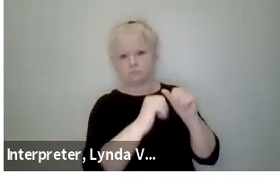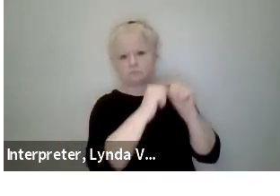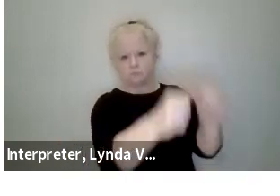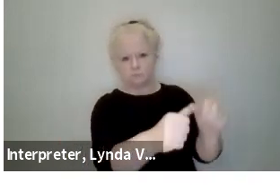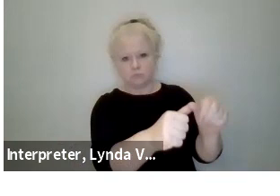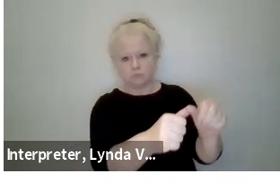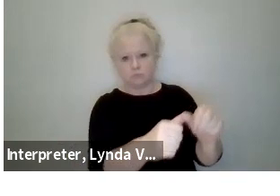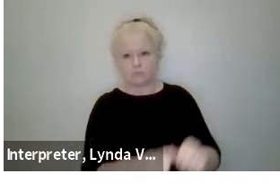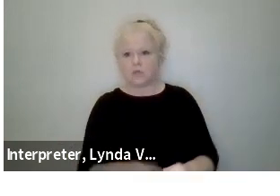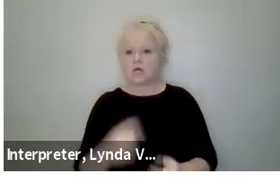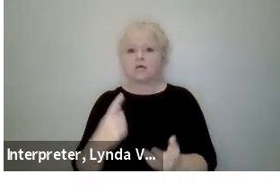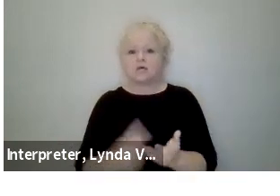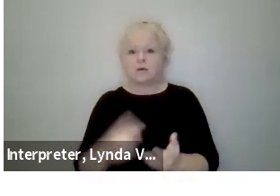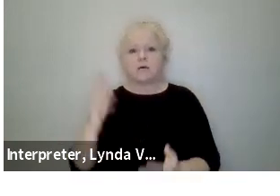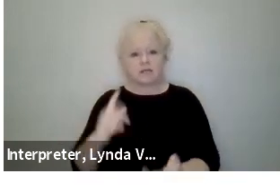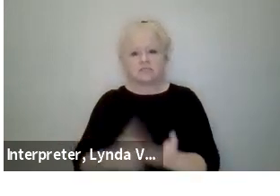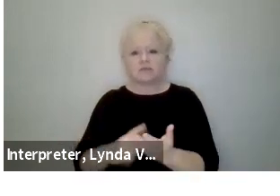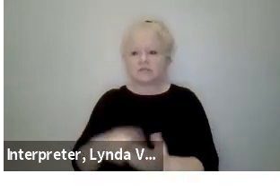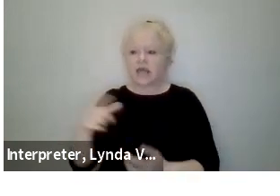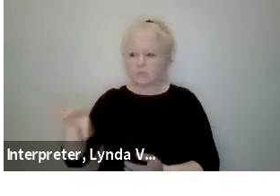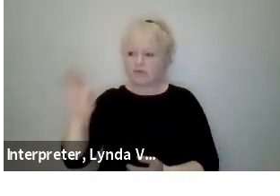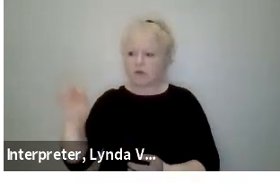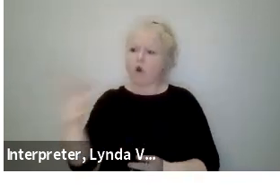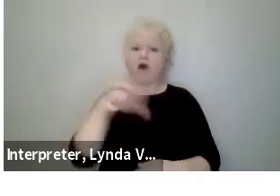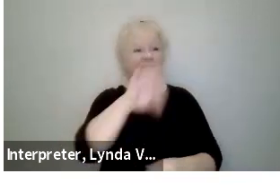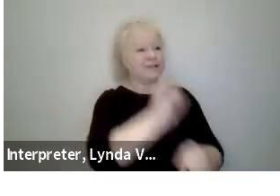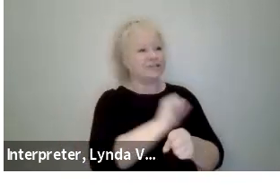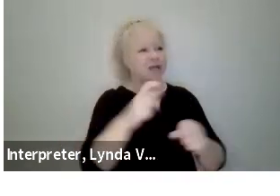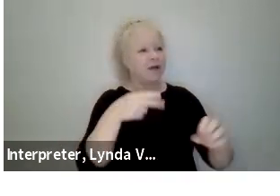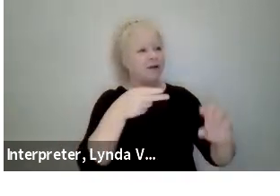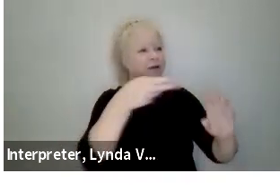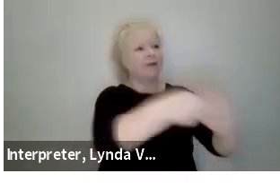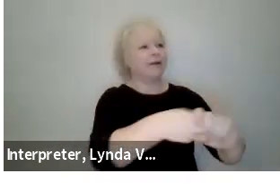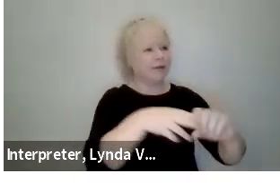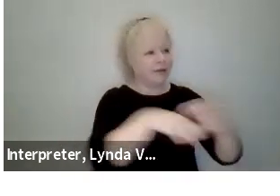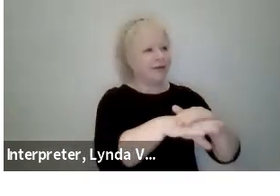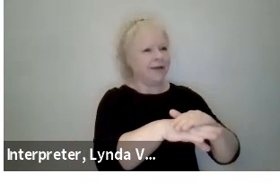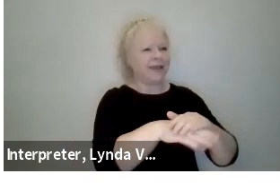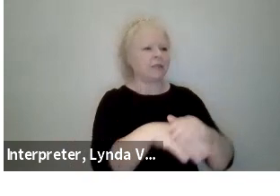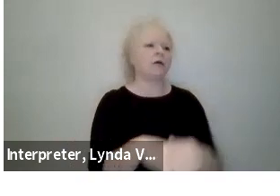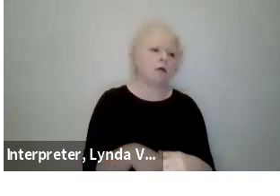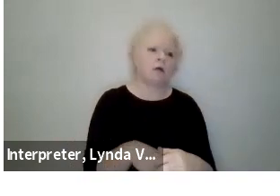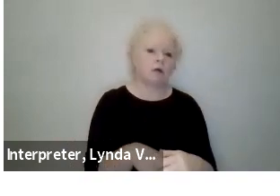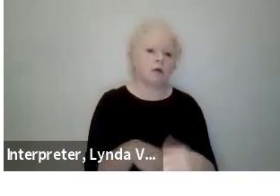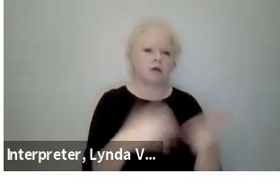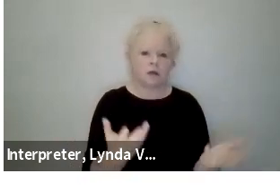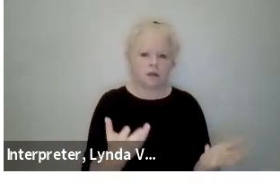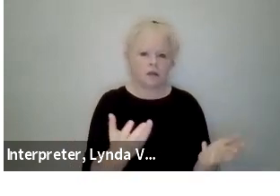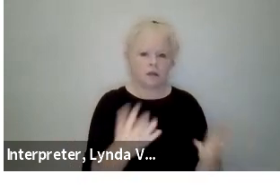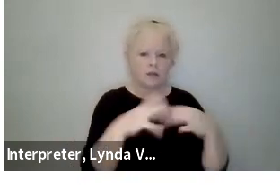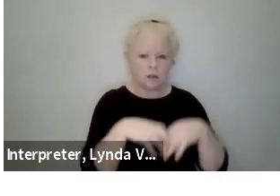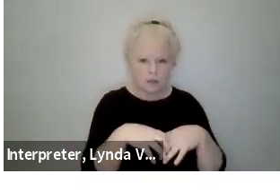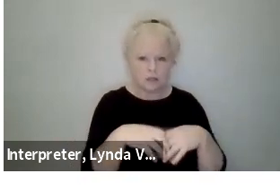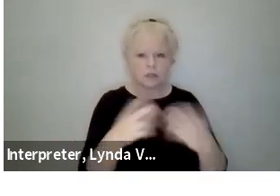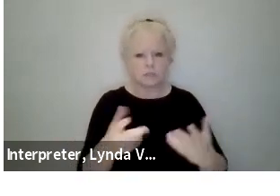help folks get jobs, but you know, maintaining that job sometimes is the tricky part to it. And